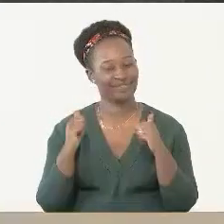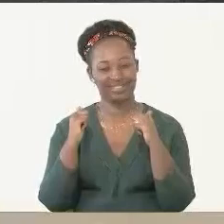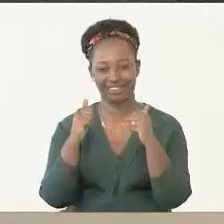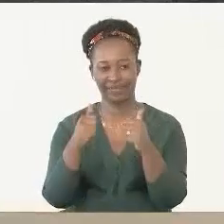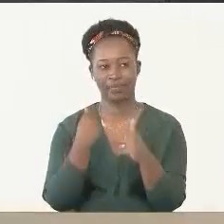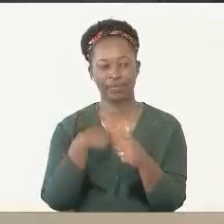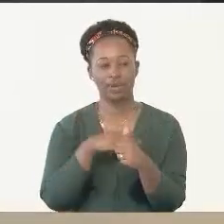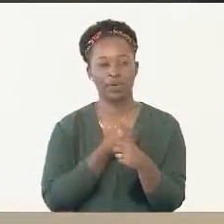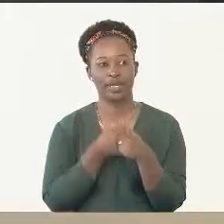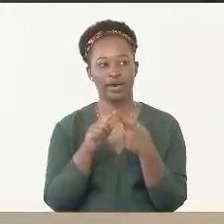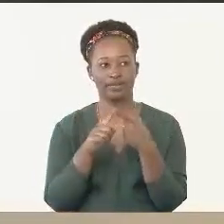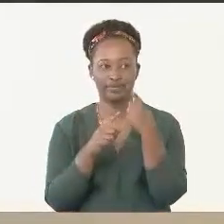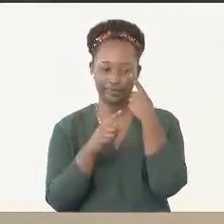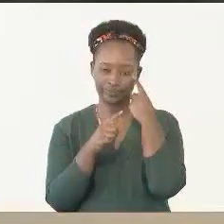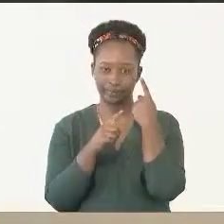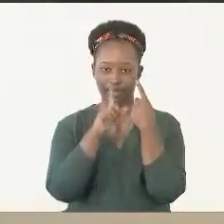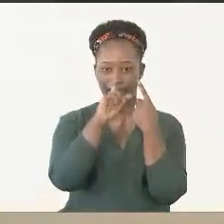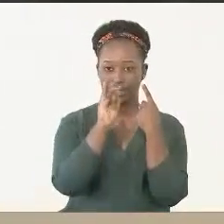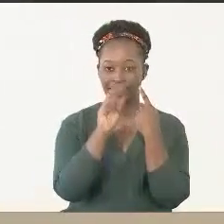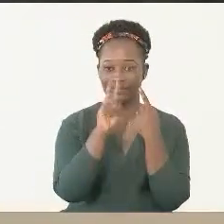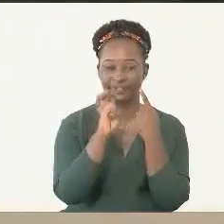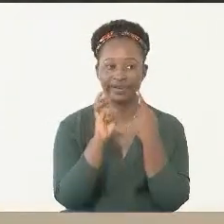Excellent. We have liver,